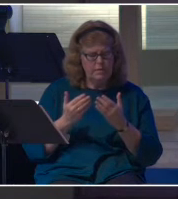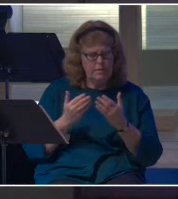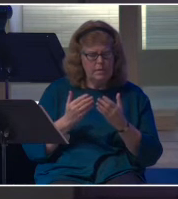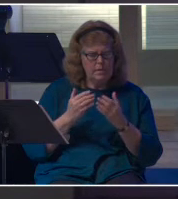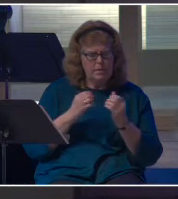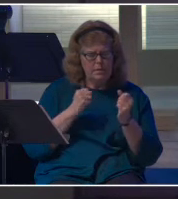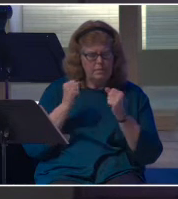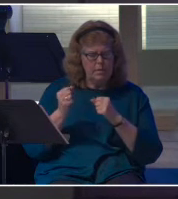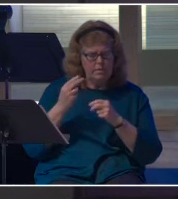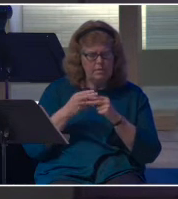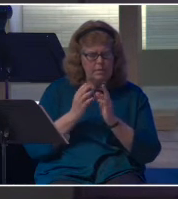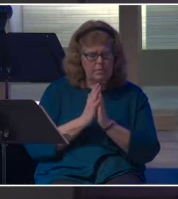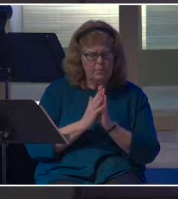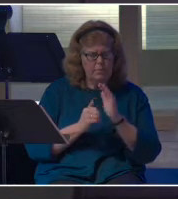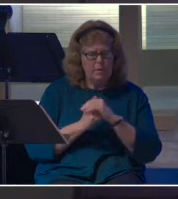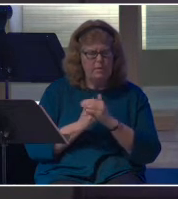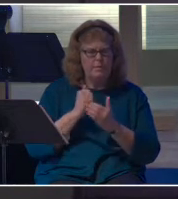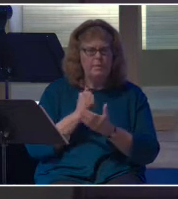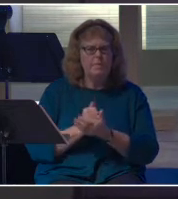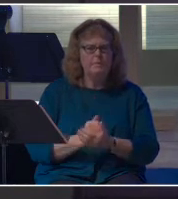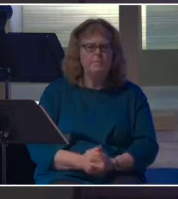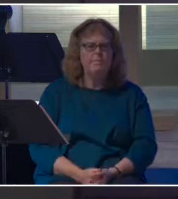pray. Amen.